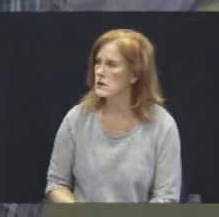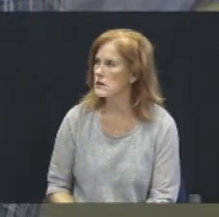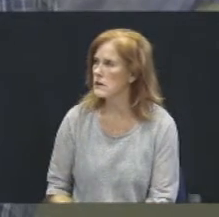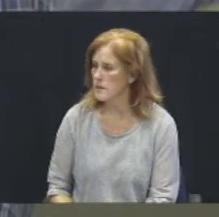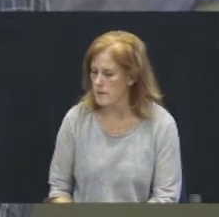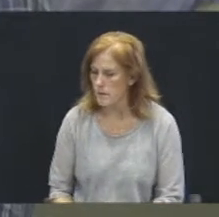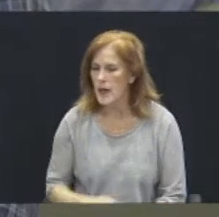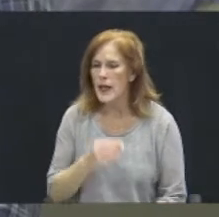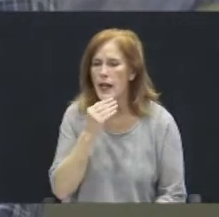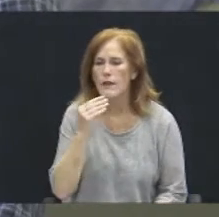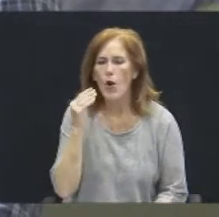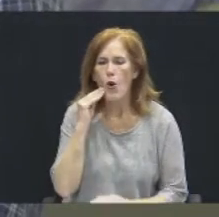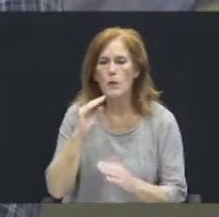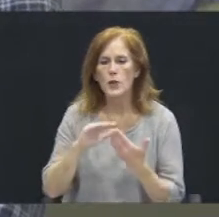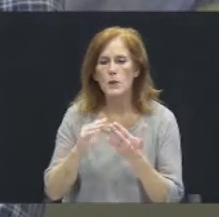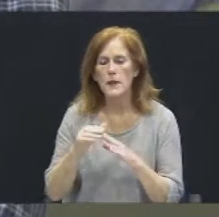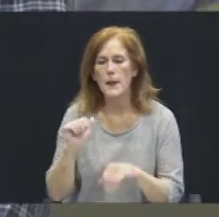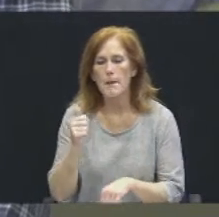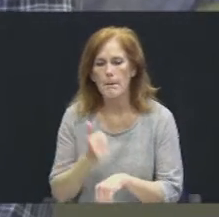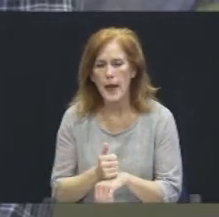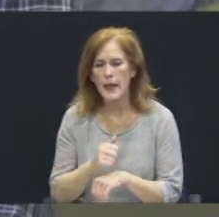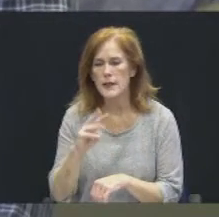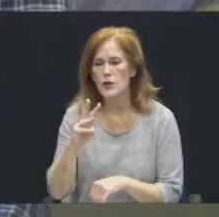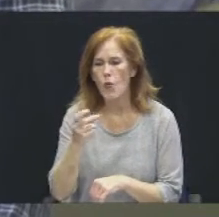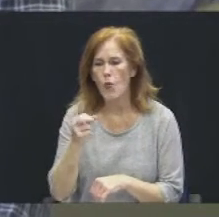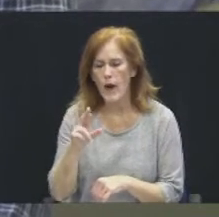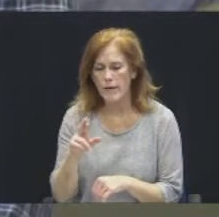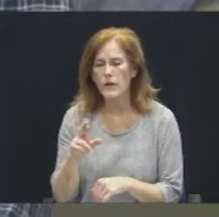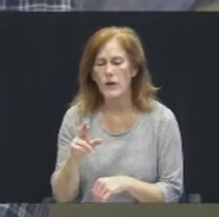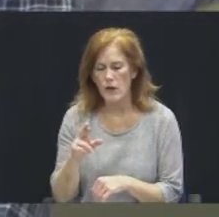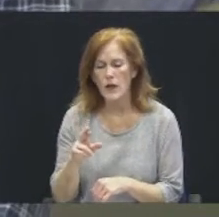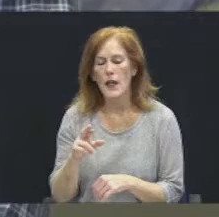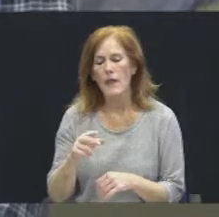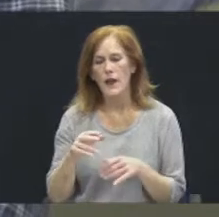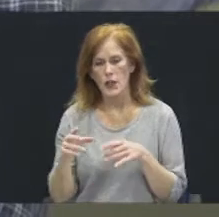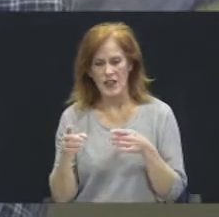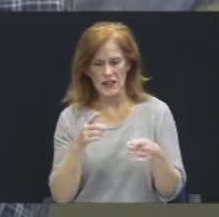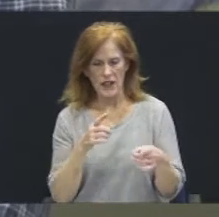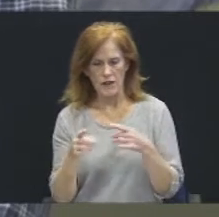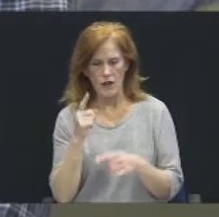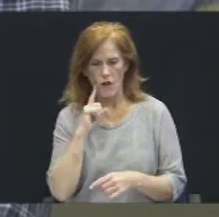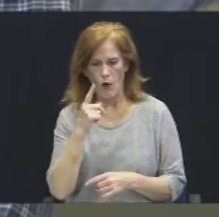the home and community-based waiver services, there's a pre-vocational definition, and